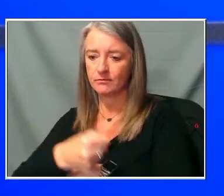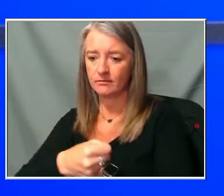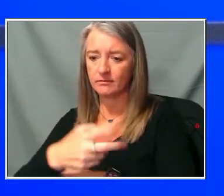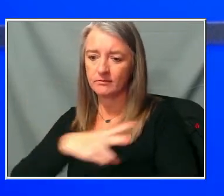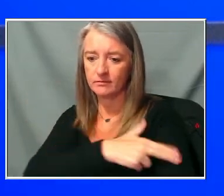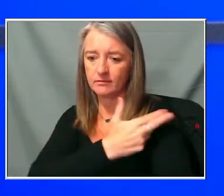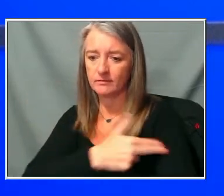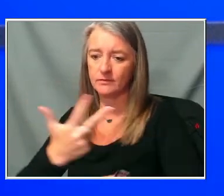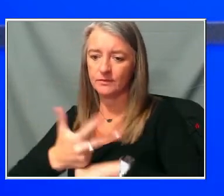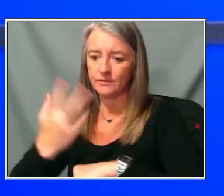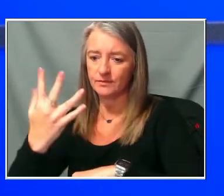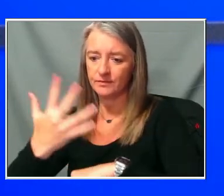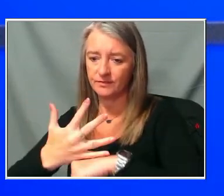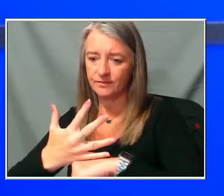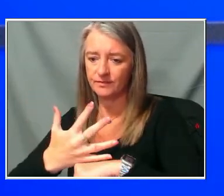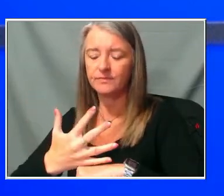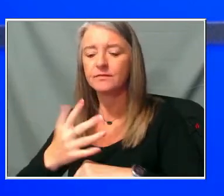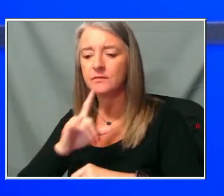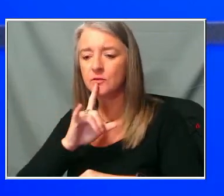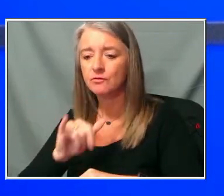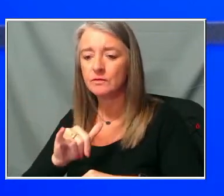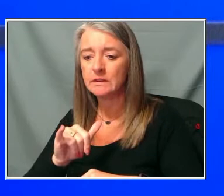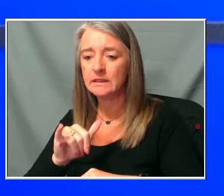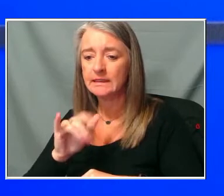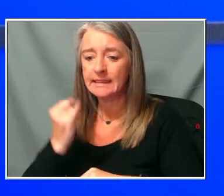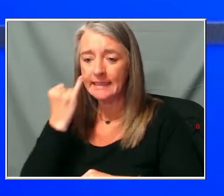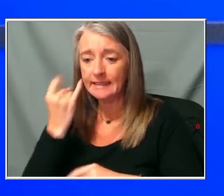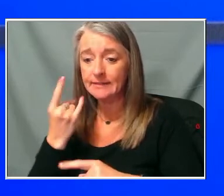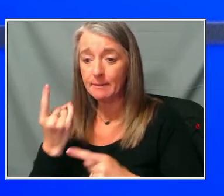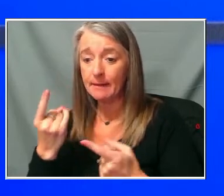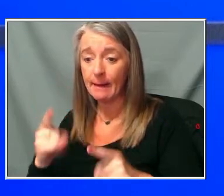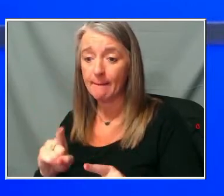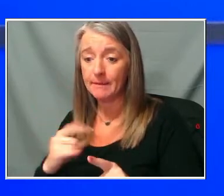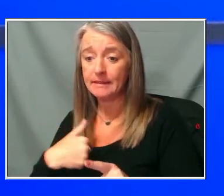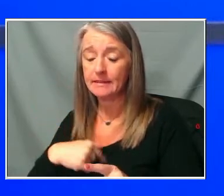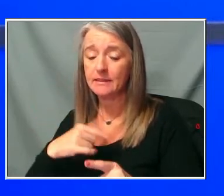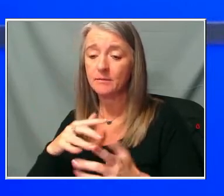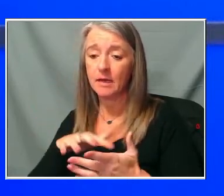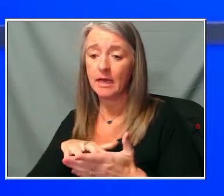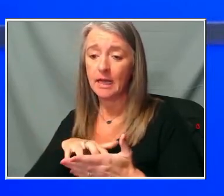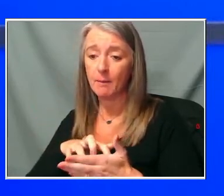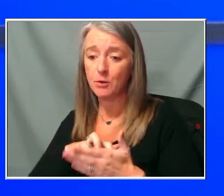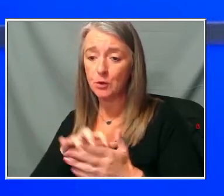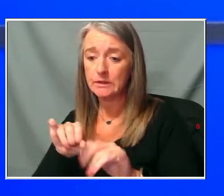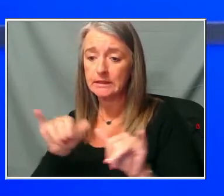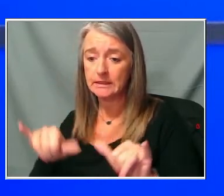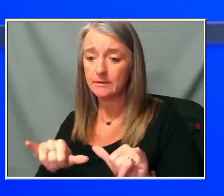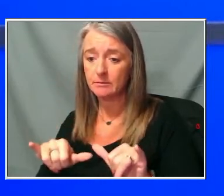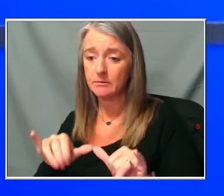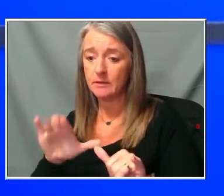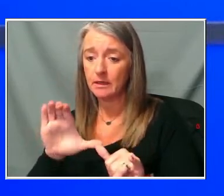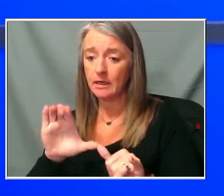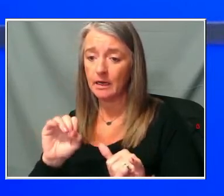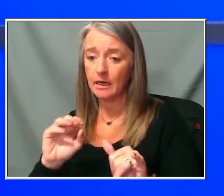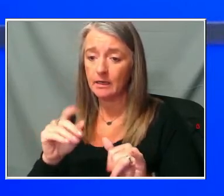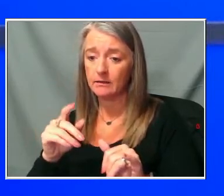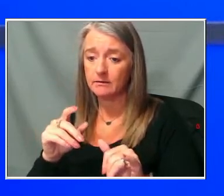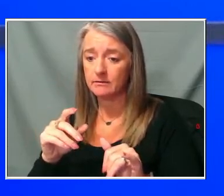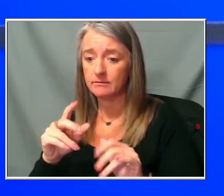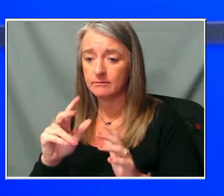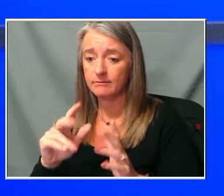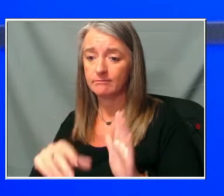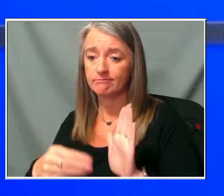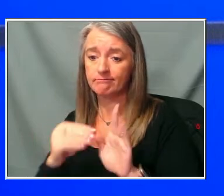5 days, and you know, God forbid if something happened where my immune system was compromised, it would be for longer. So I would bring